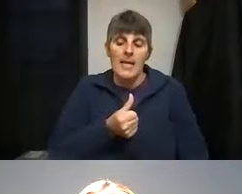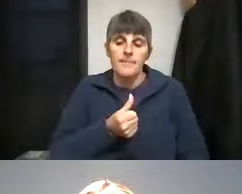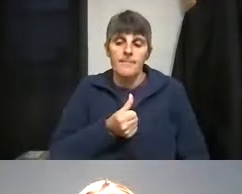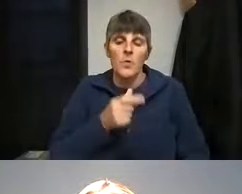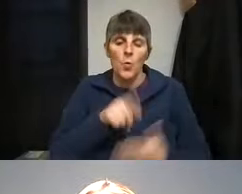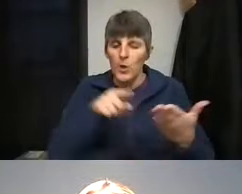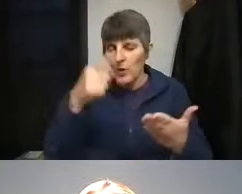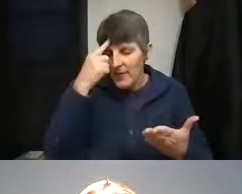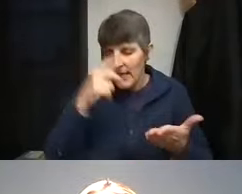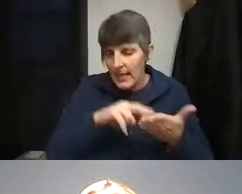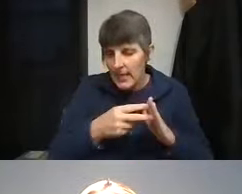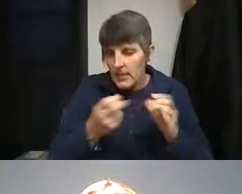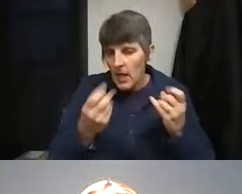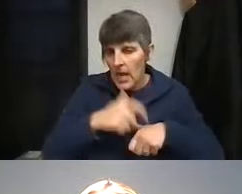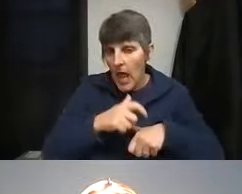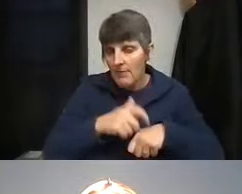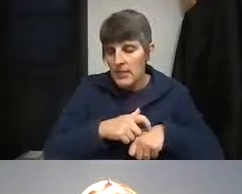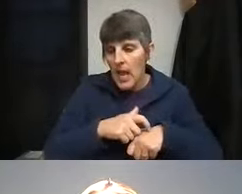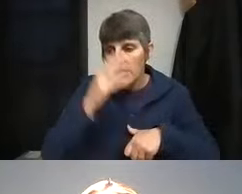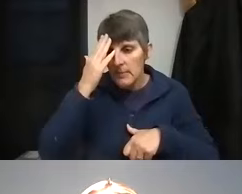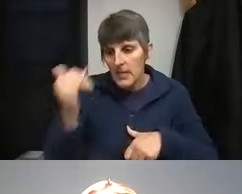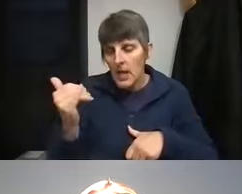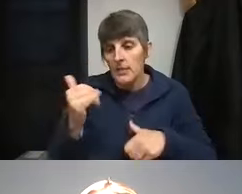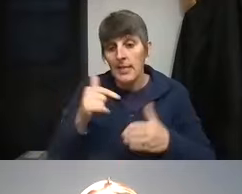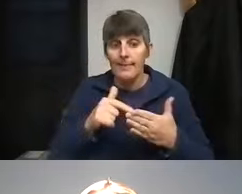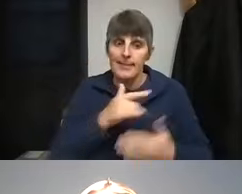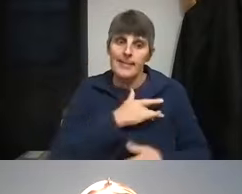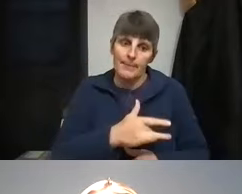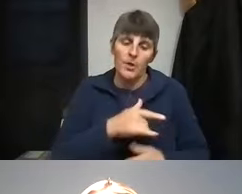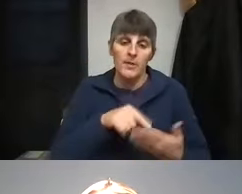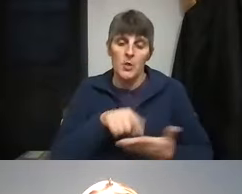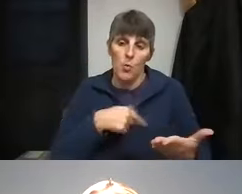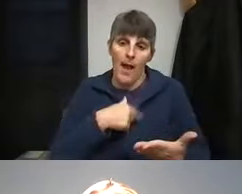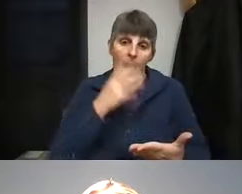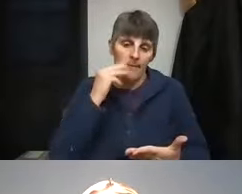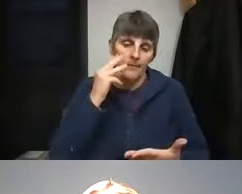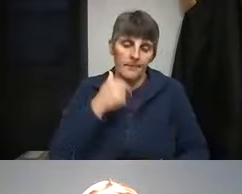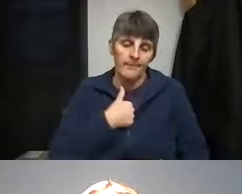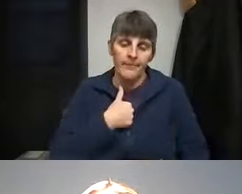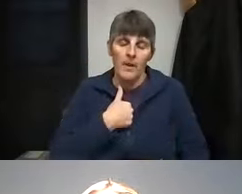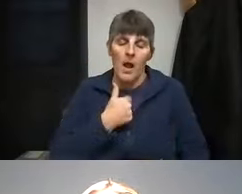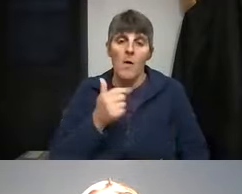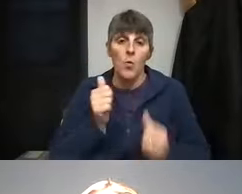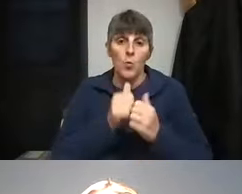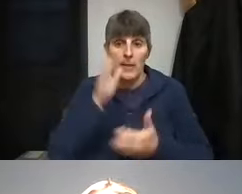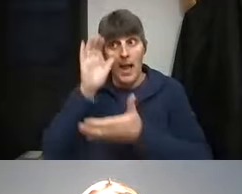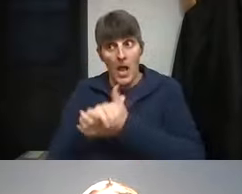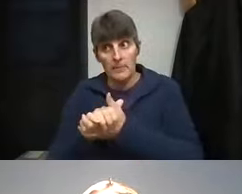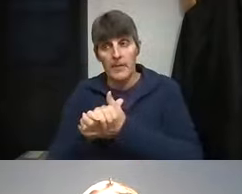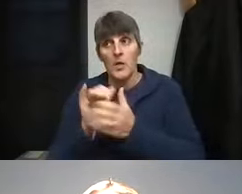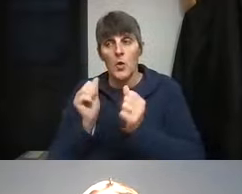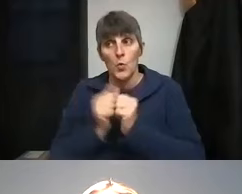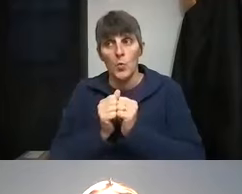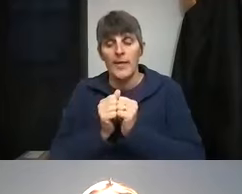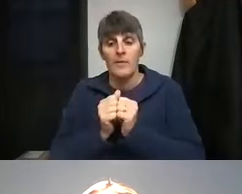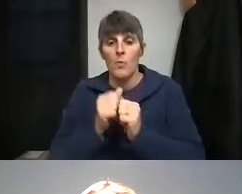what you think it is. A lot of times it's because, and this is typical, this is what I've run across with my husband,